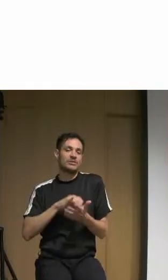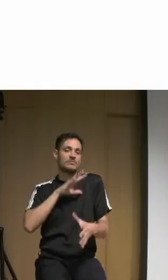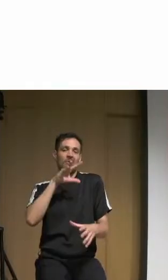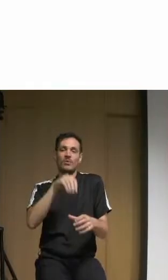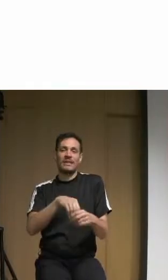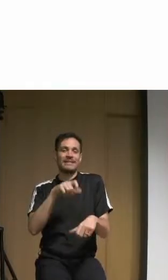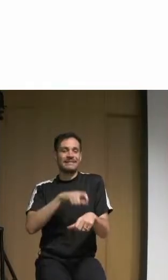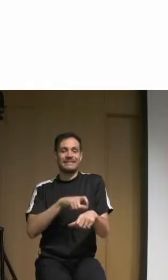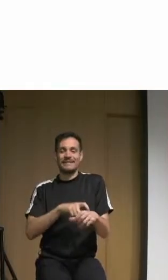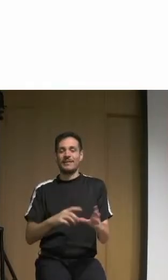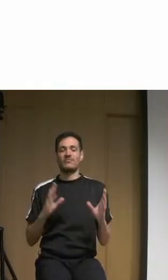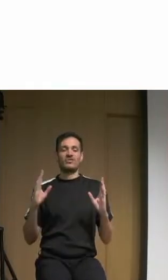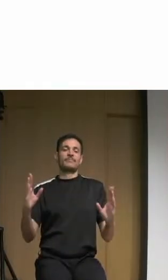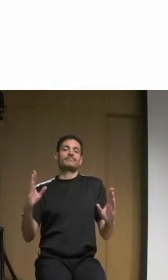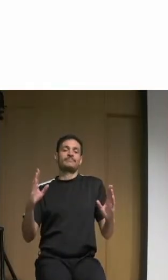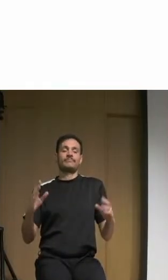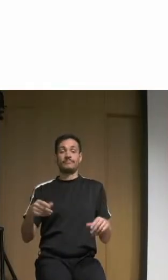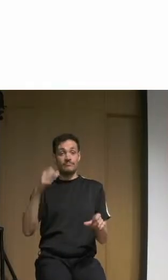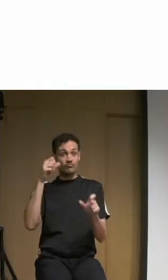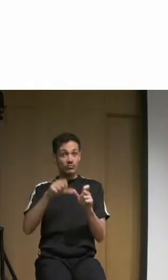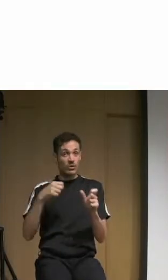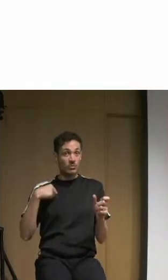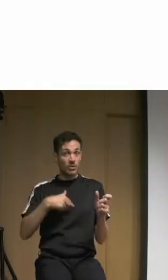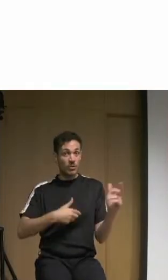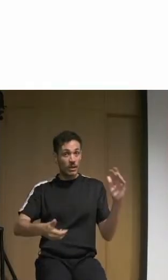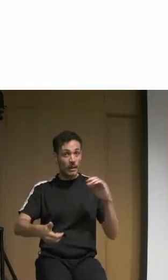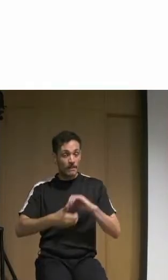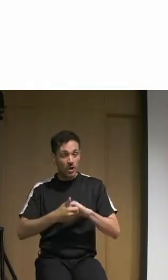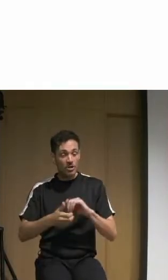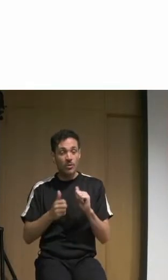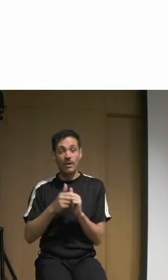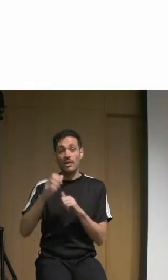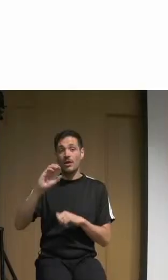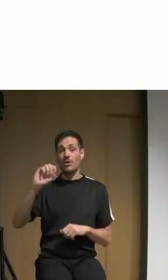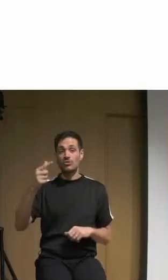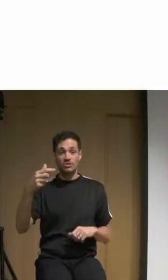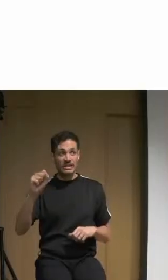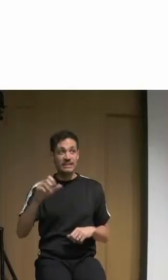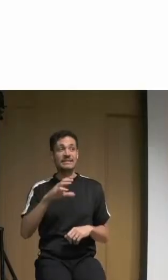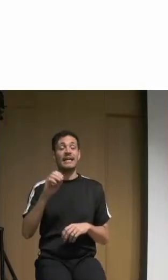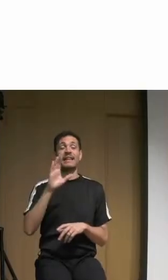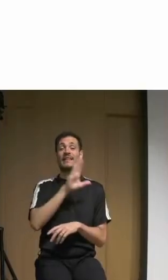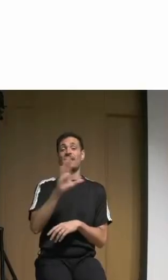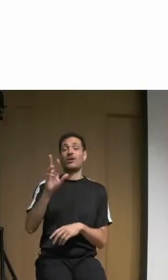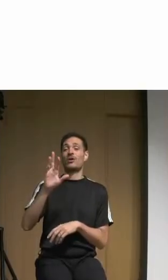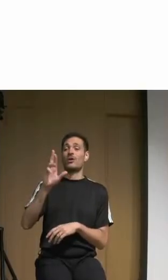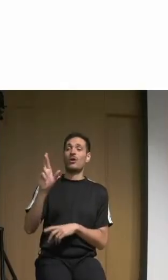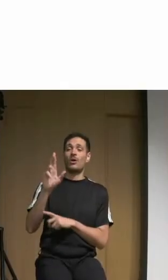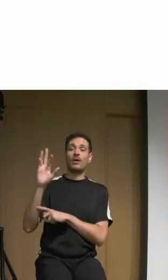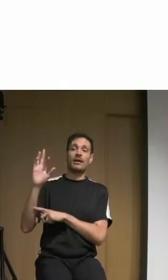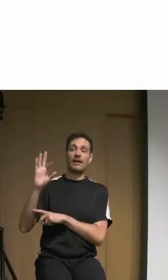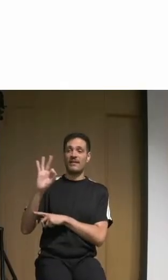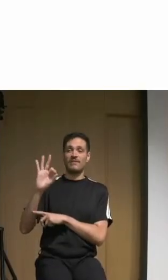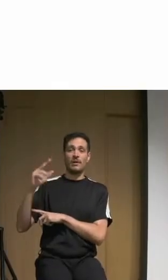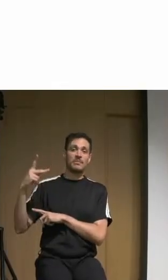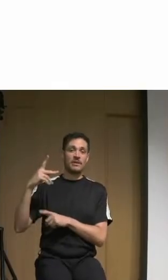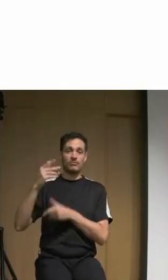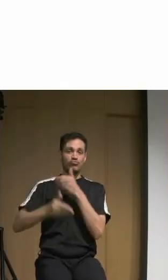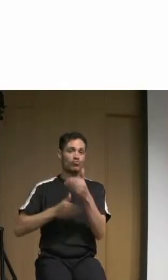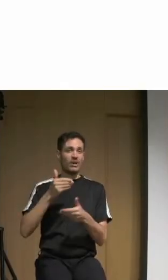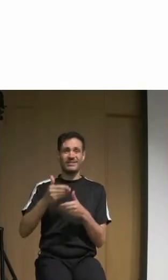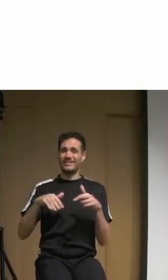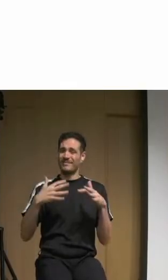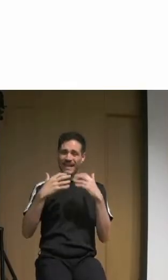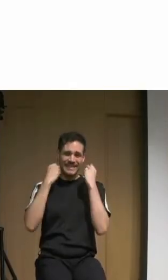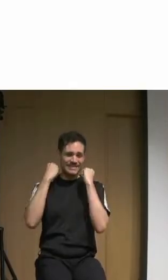we are contracting through, we partner with OGS, and the RFP process would take us months to do that. And